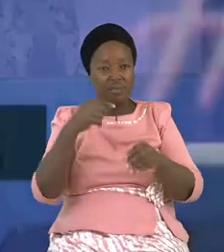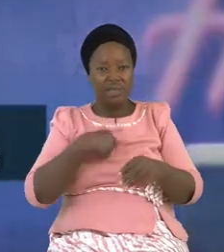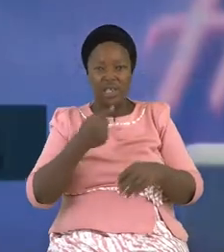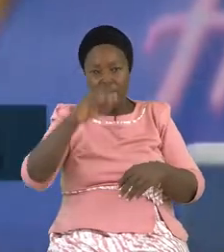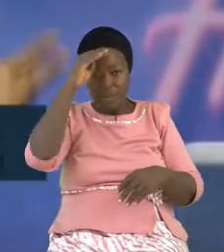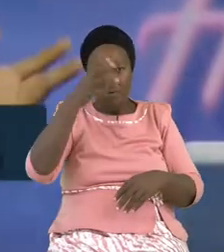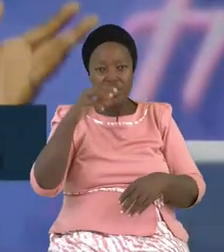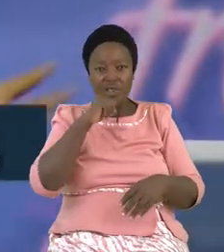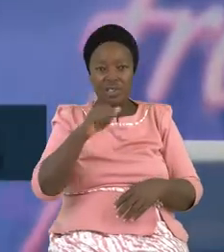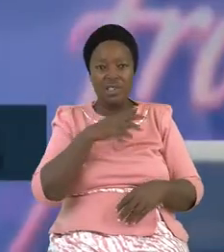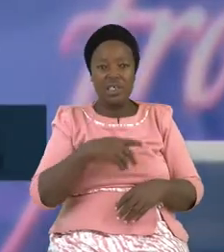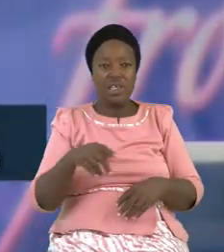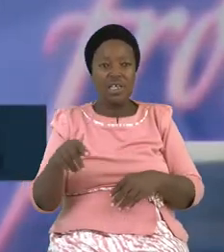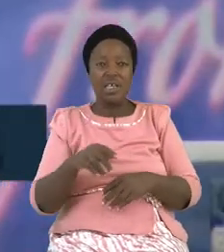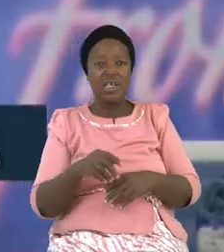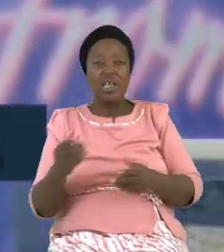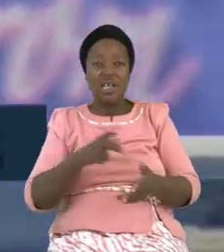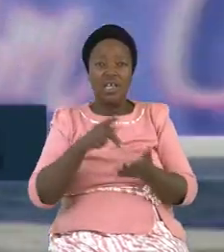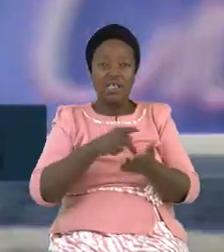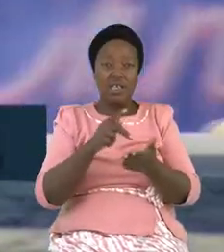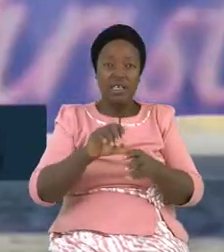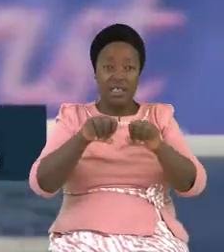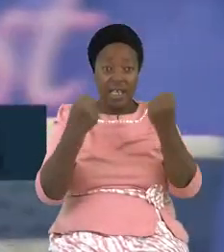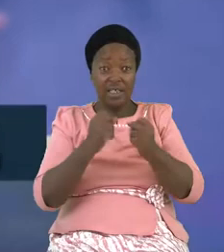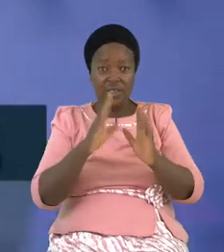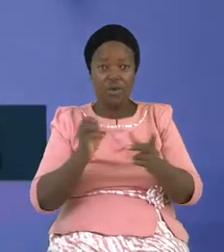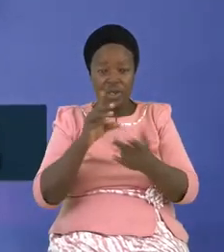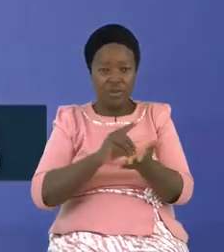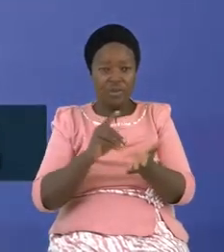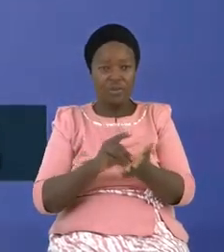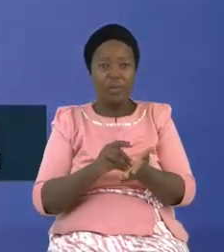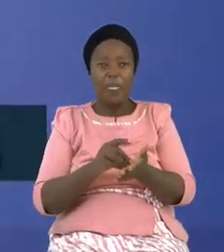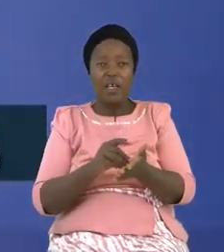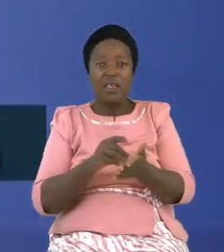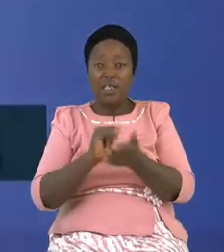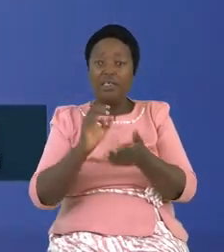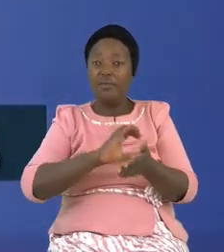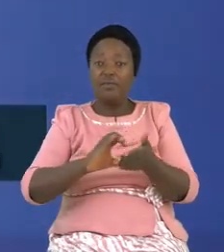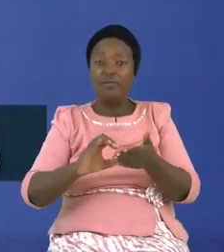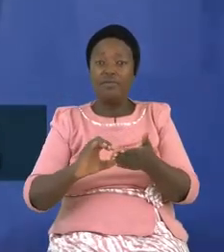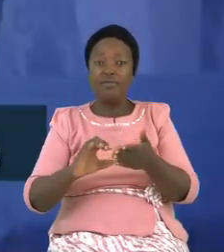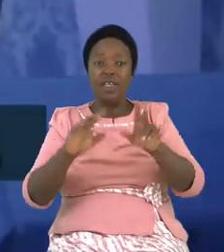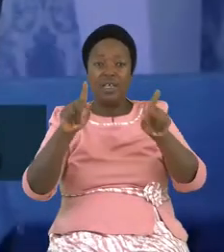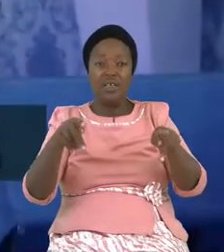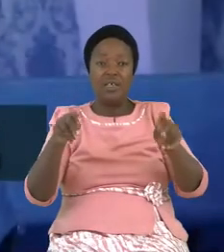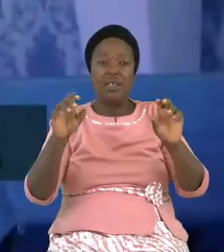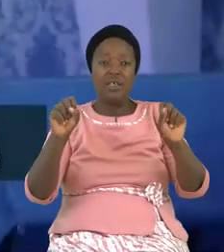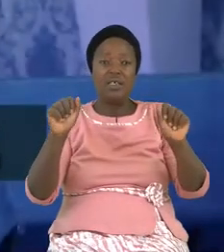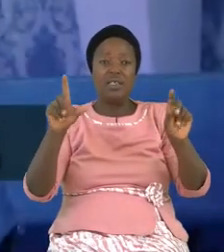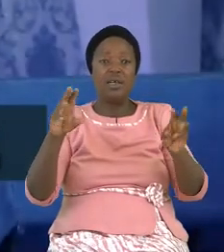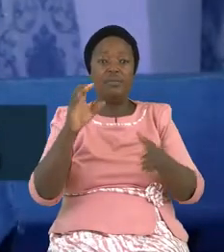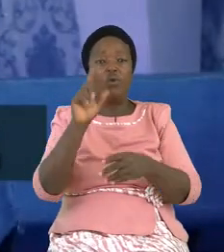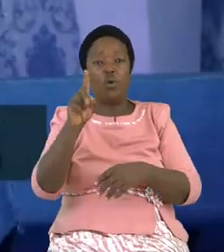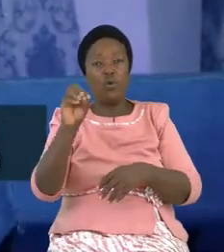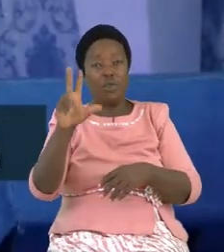but when he said, all that is within me, he said, I cannot begin to mention the kidney and the liver and the small